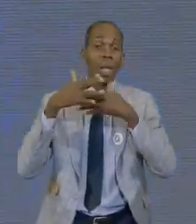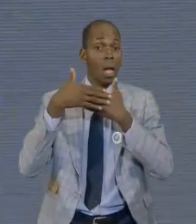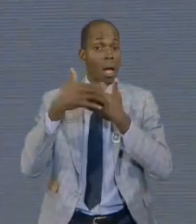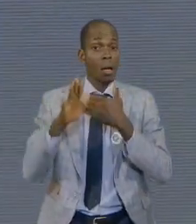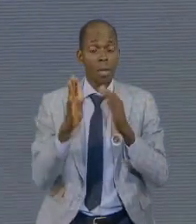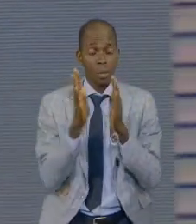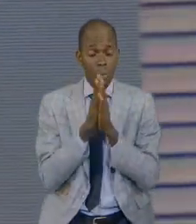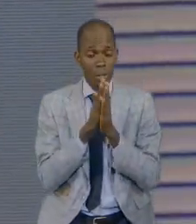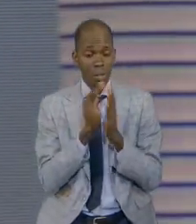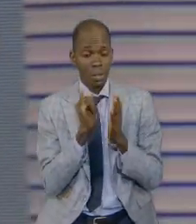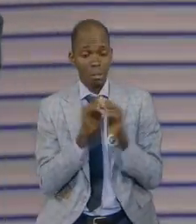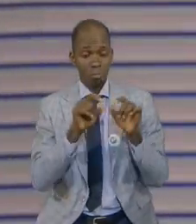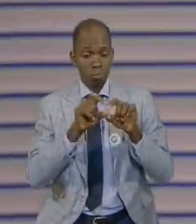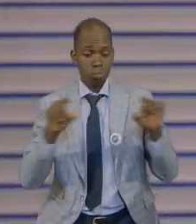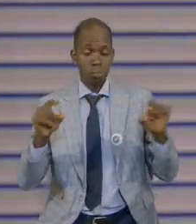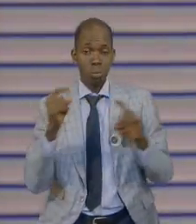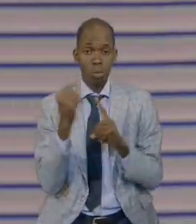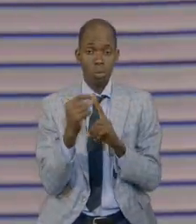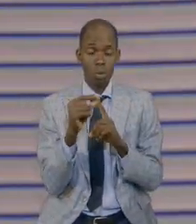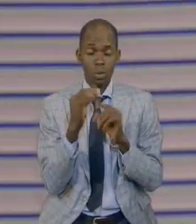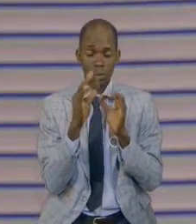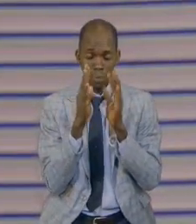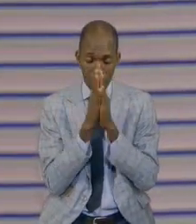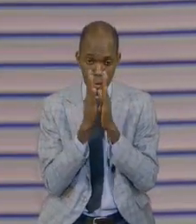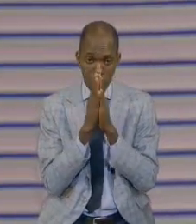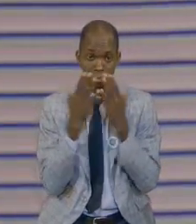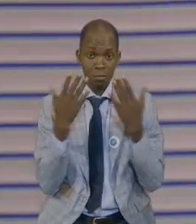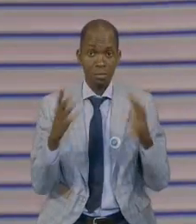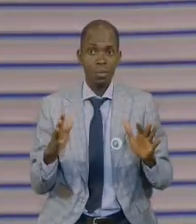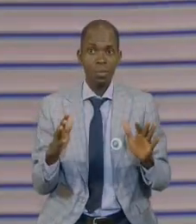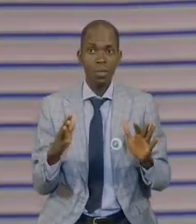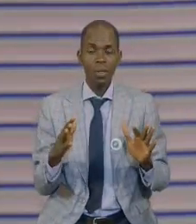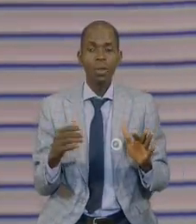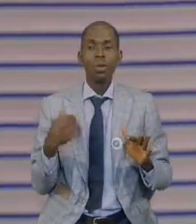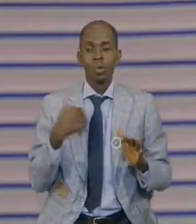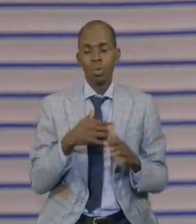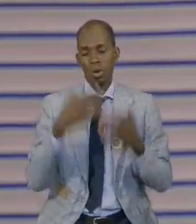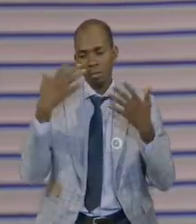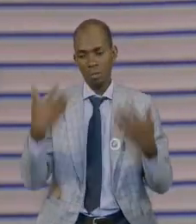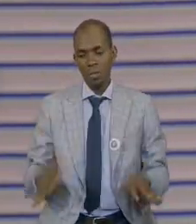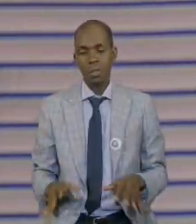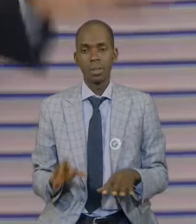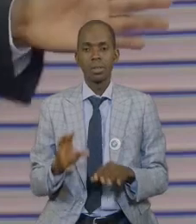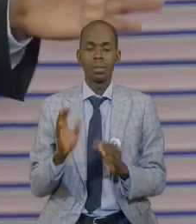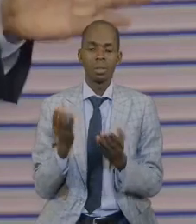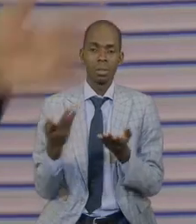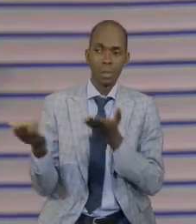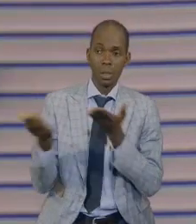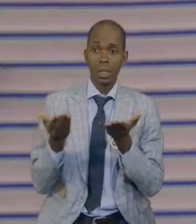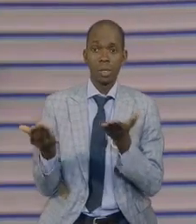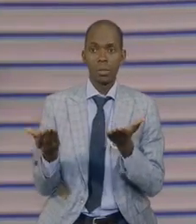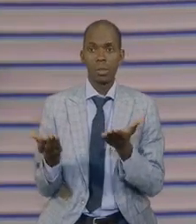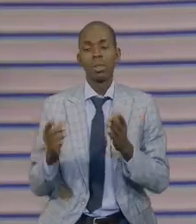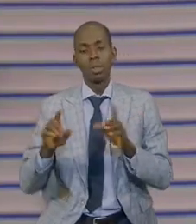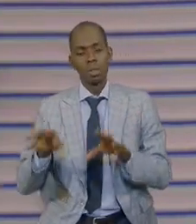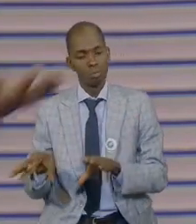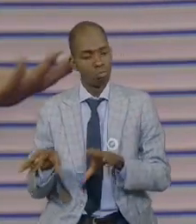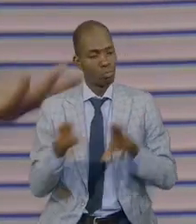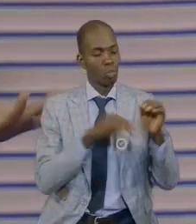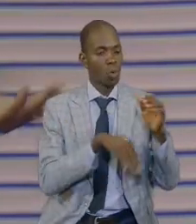father we chat in heaven we finish the service we go out of the